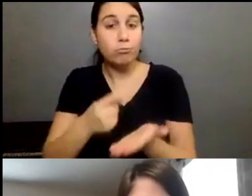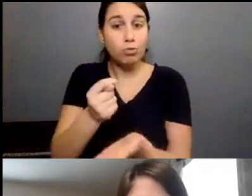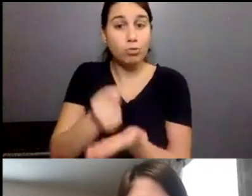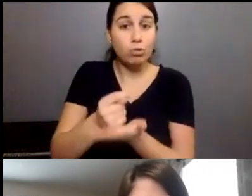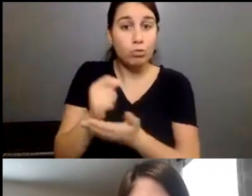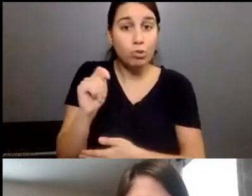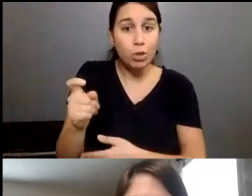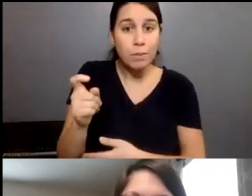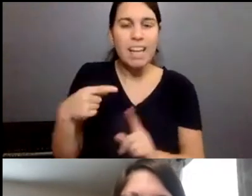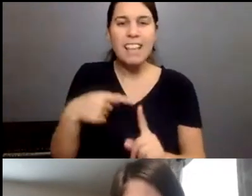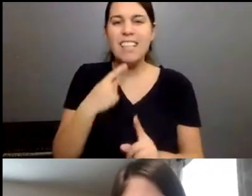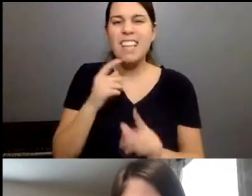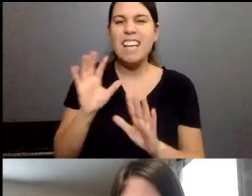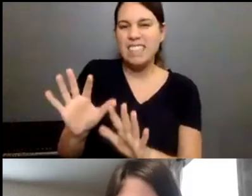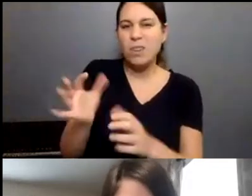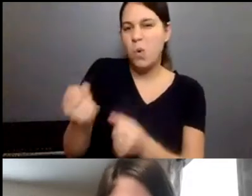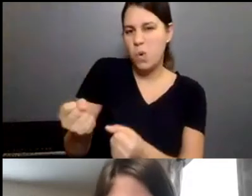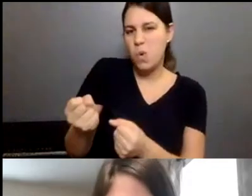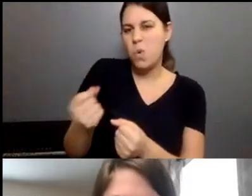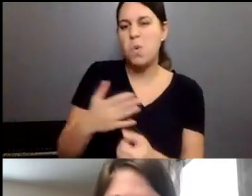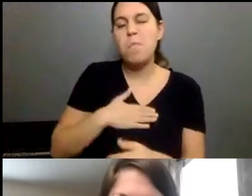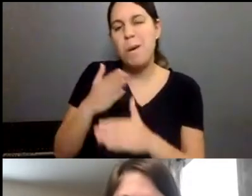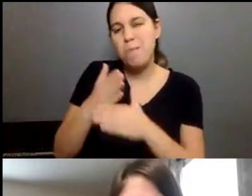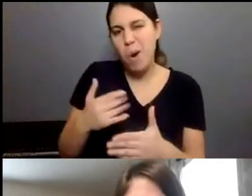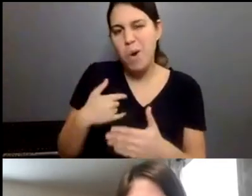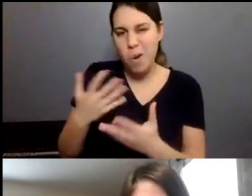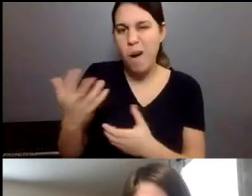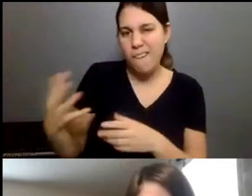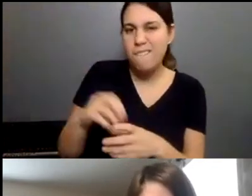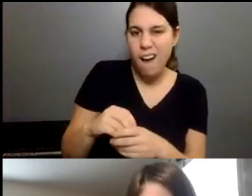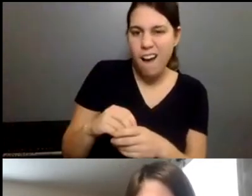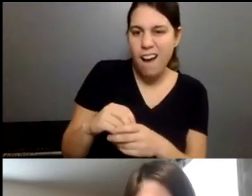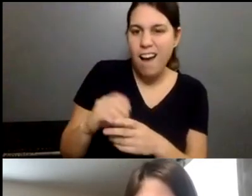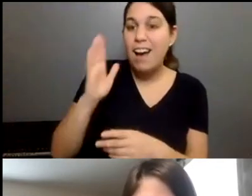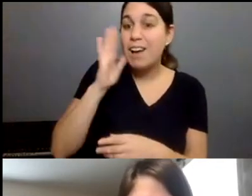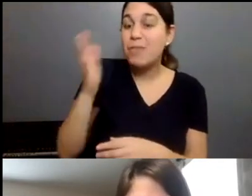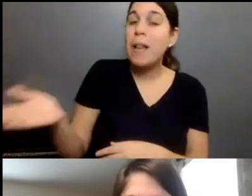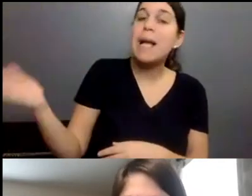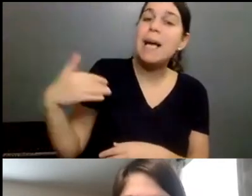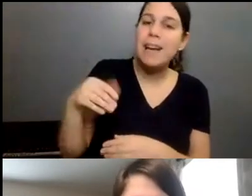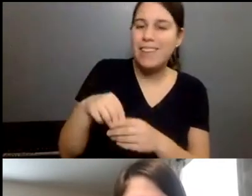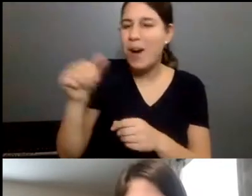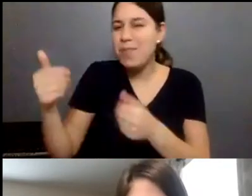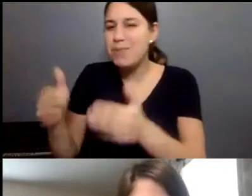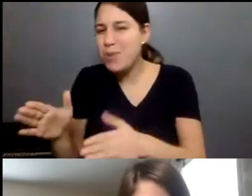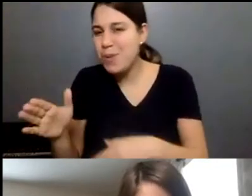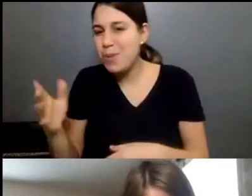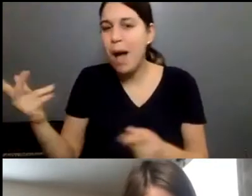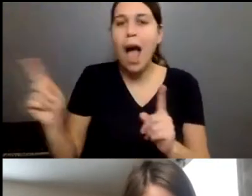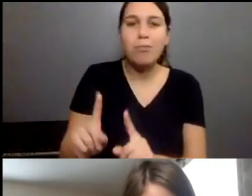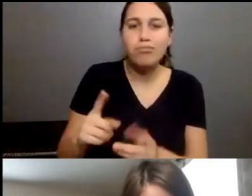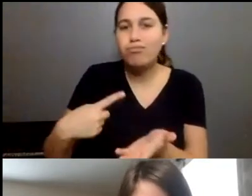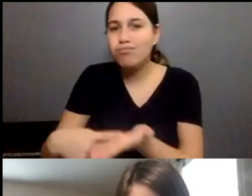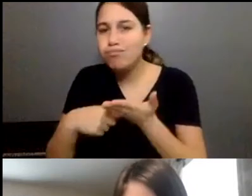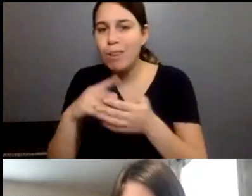say, hold on, I'd like to get my partner involved. And so they bring their partner in from the other room, and they're involved in the discussion